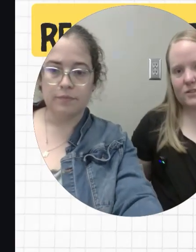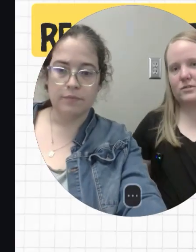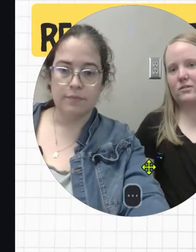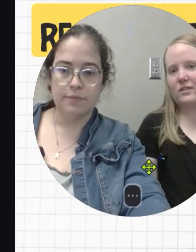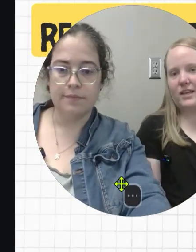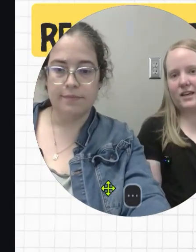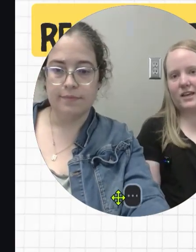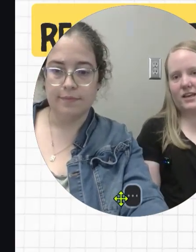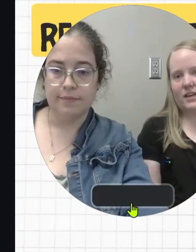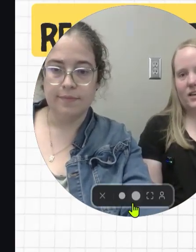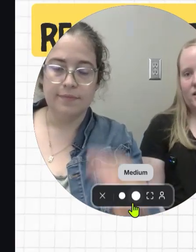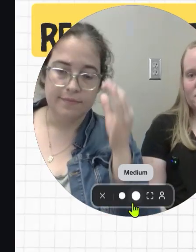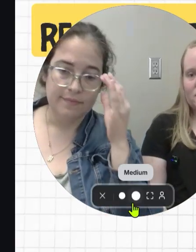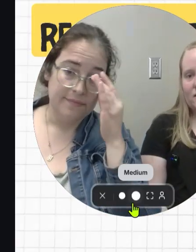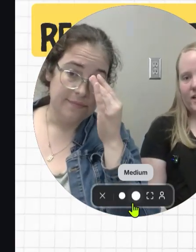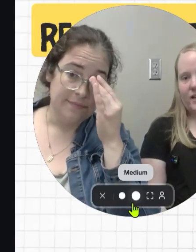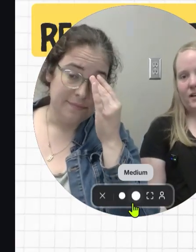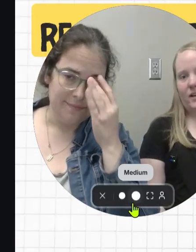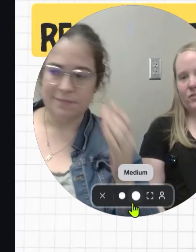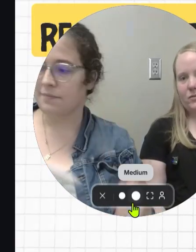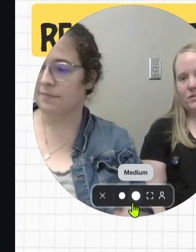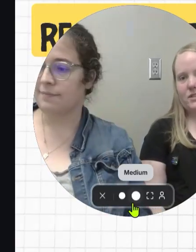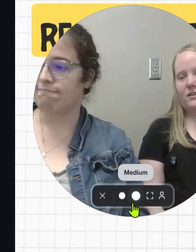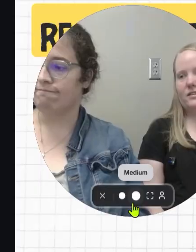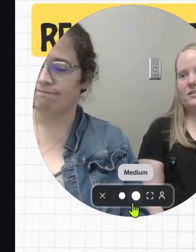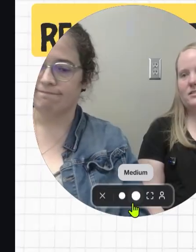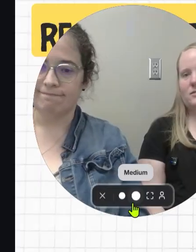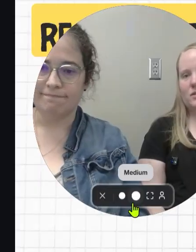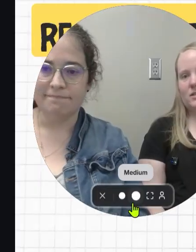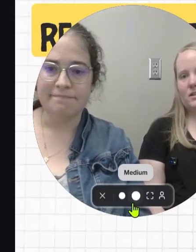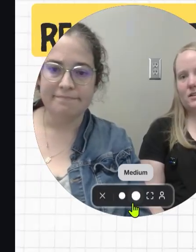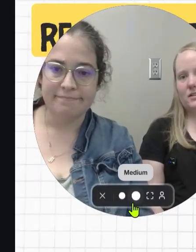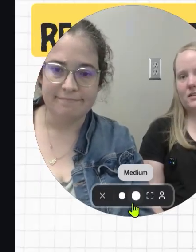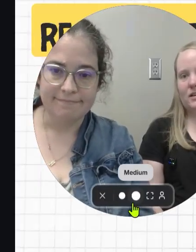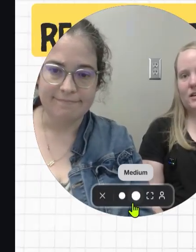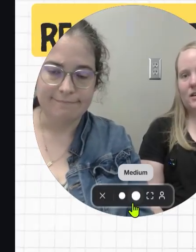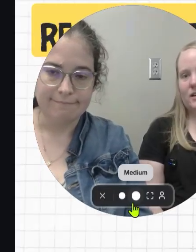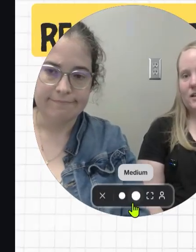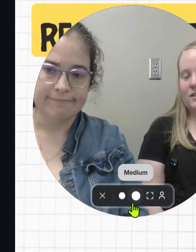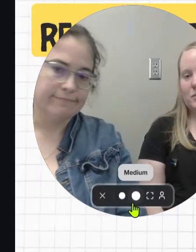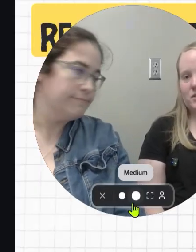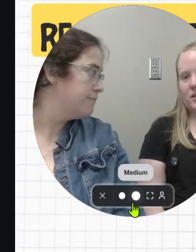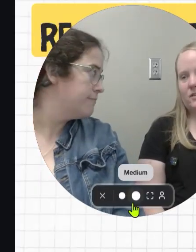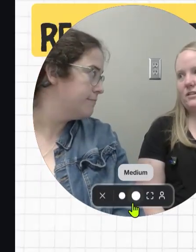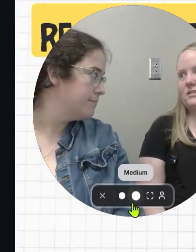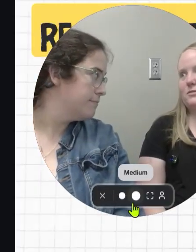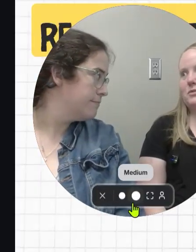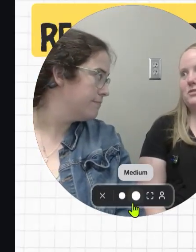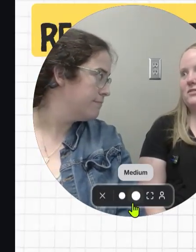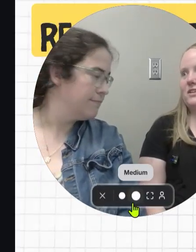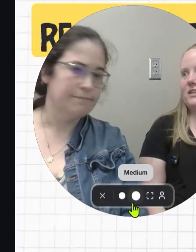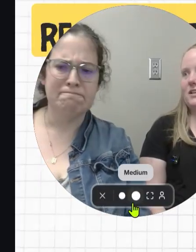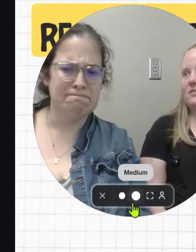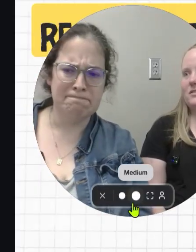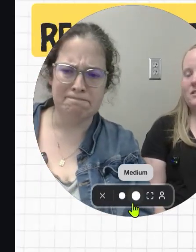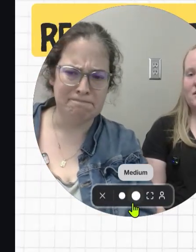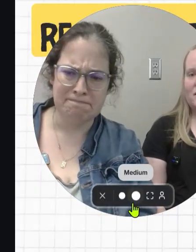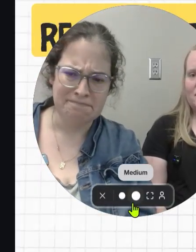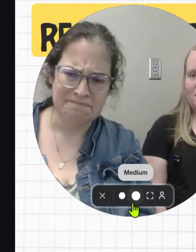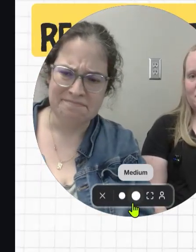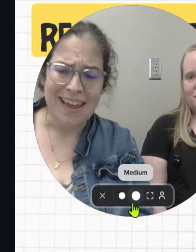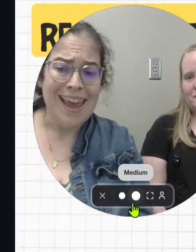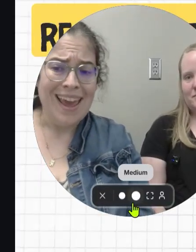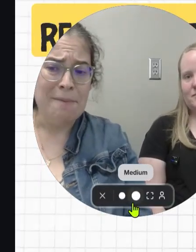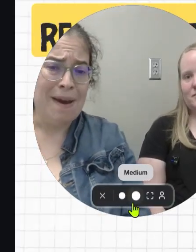in. This was only a slight high frequency hearing loss. This wasn't as much a hearing loss as most of our kids